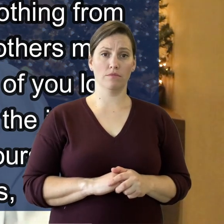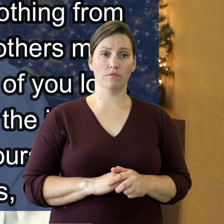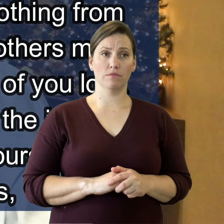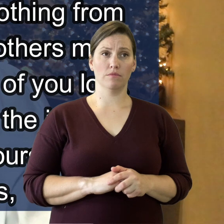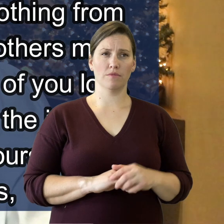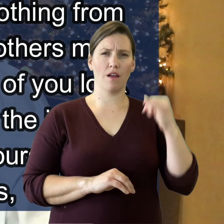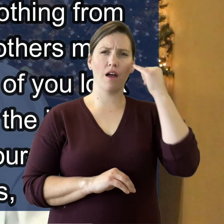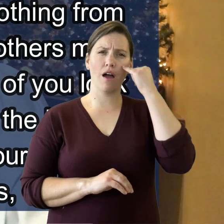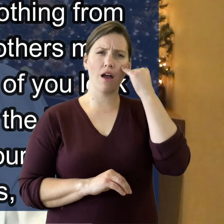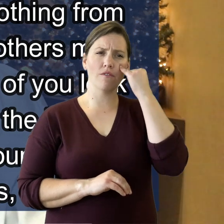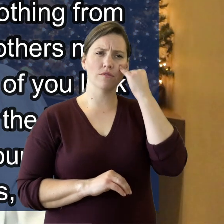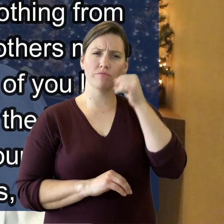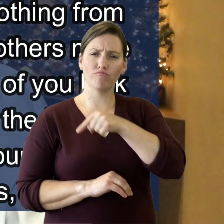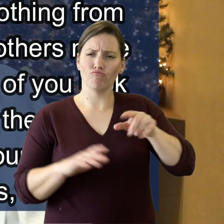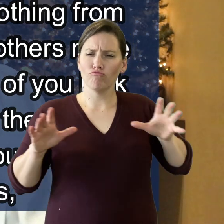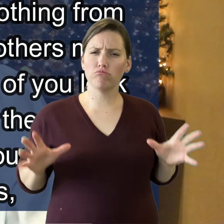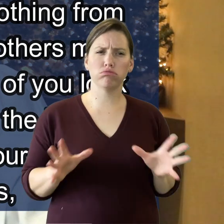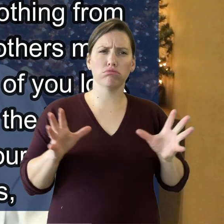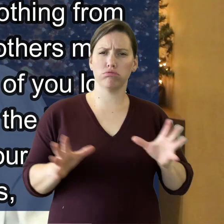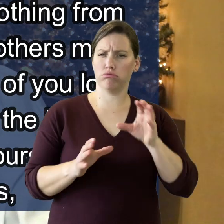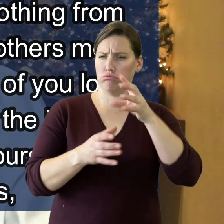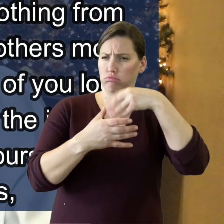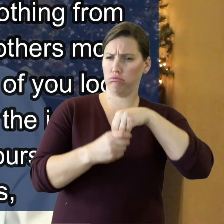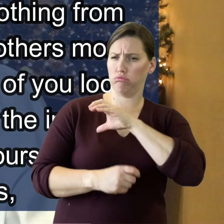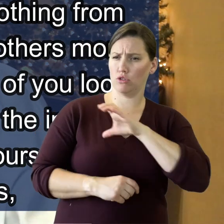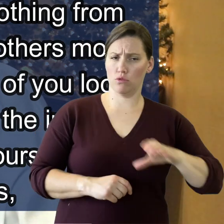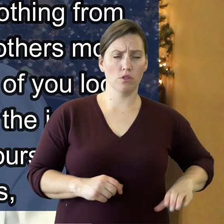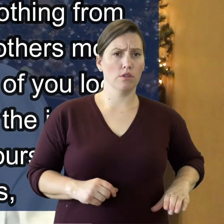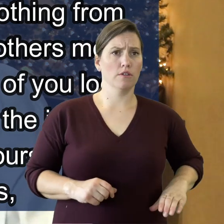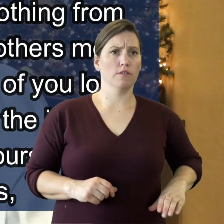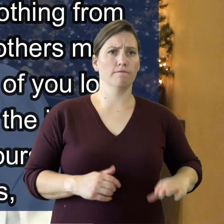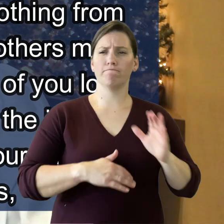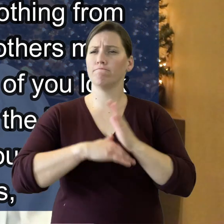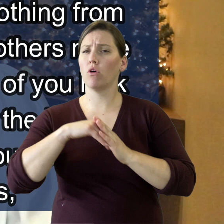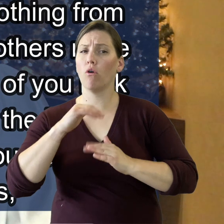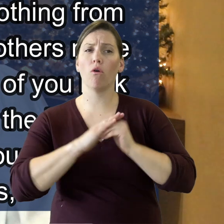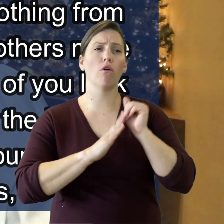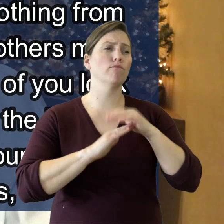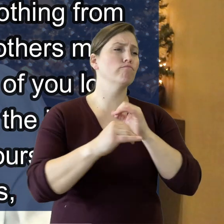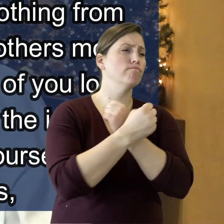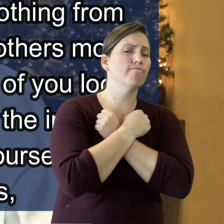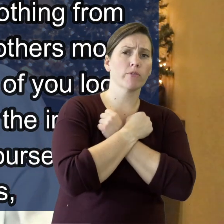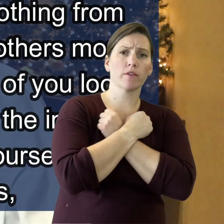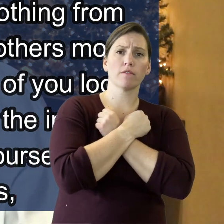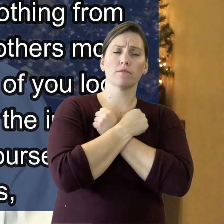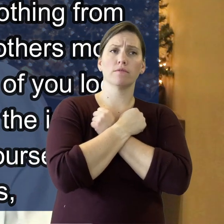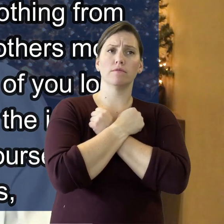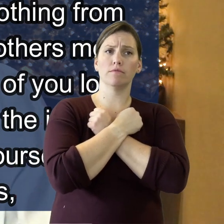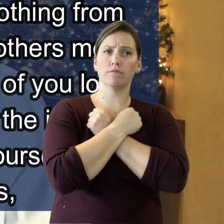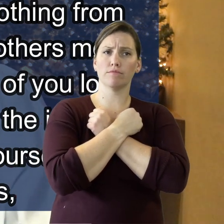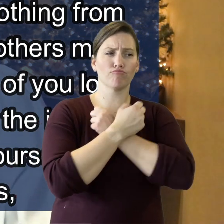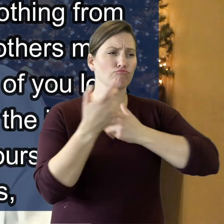So if there is any encouragement in Christ, any comfort from love,